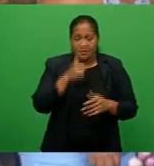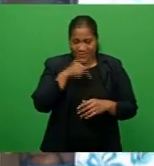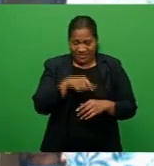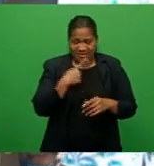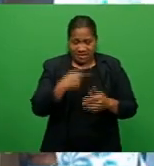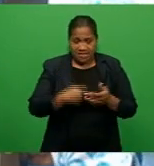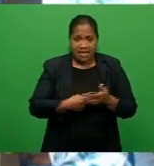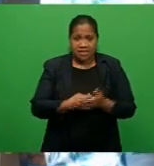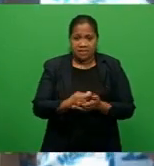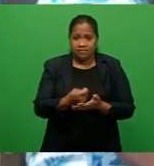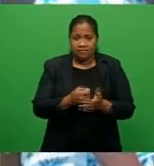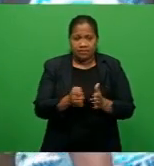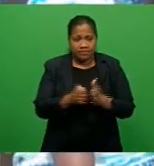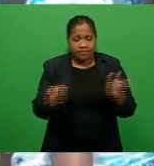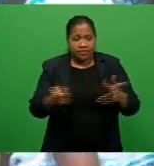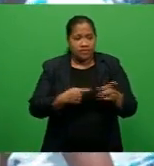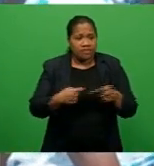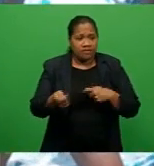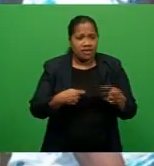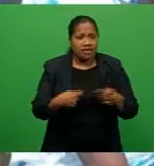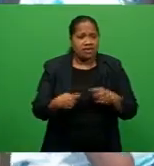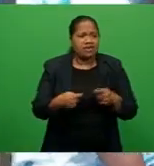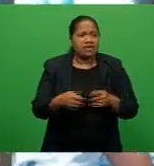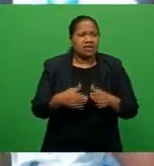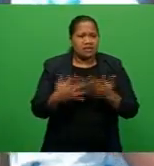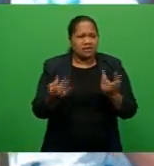be financially empowered is crucial.